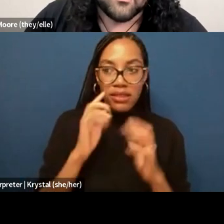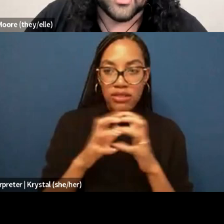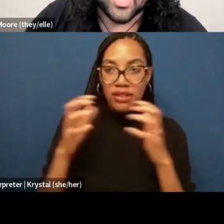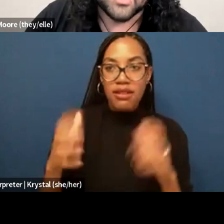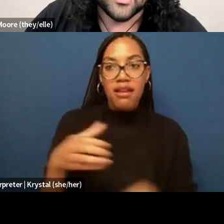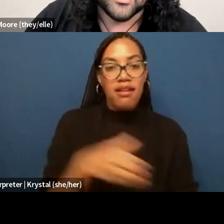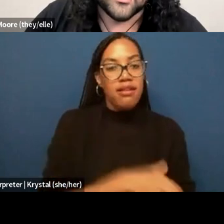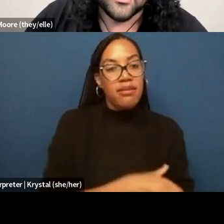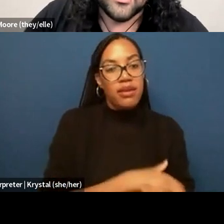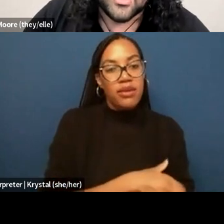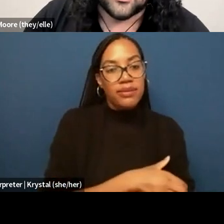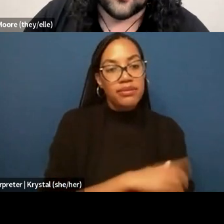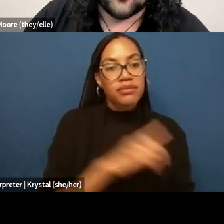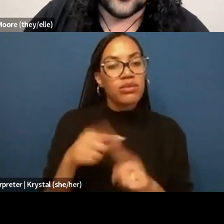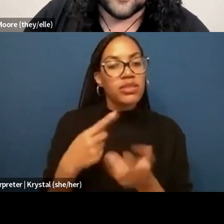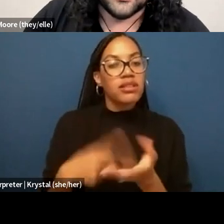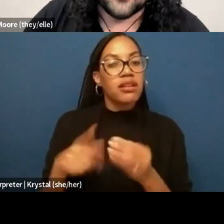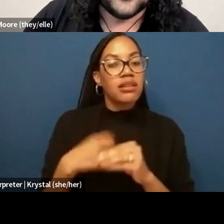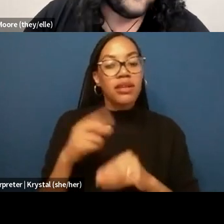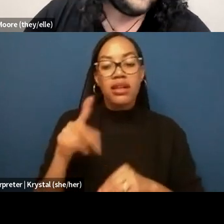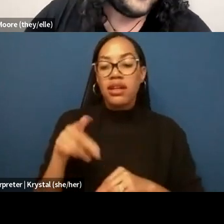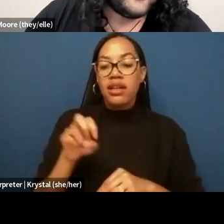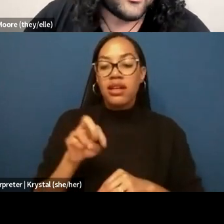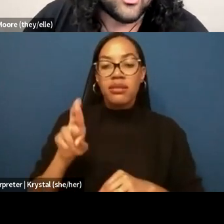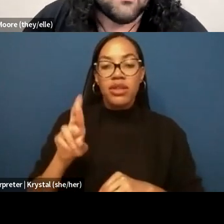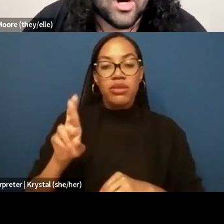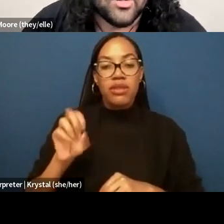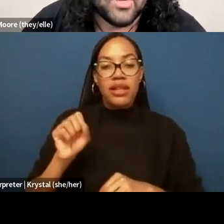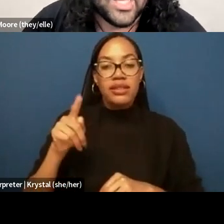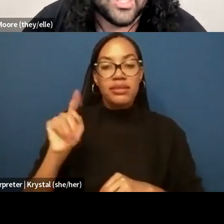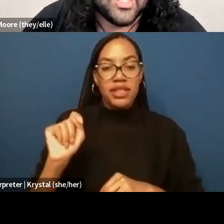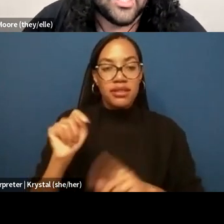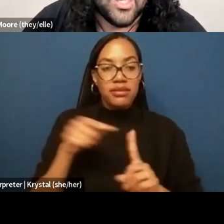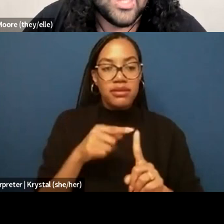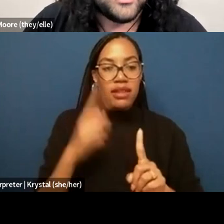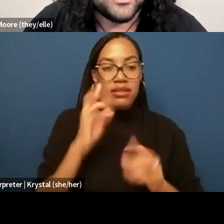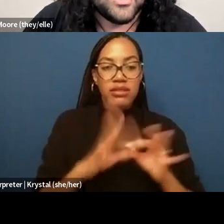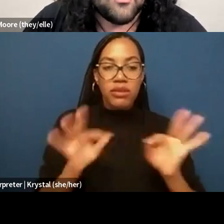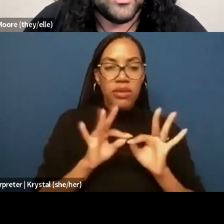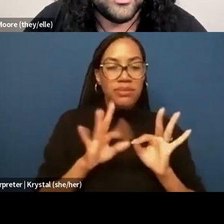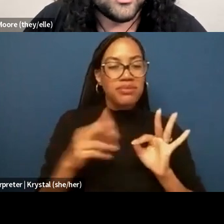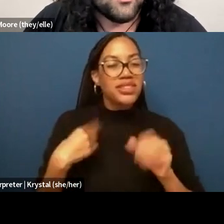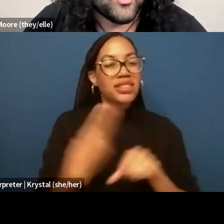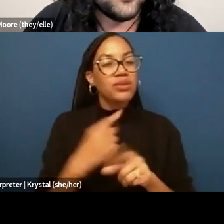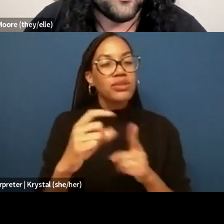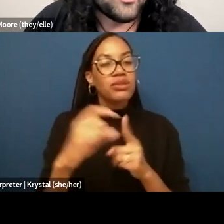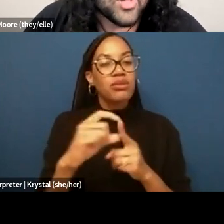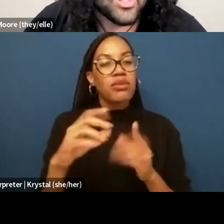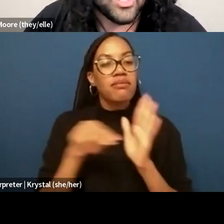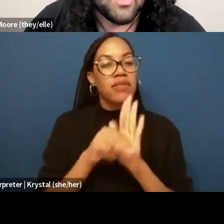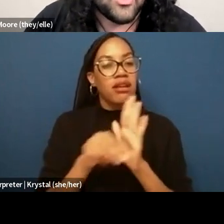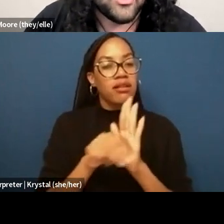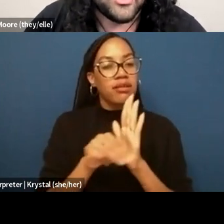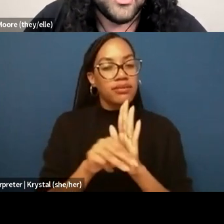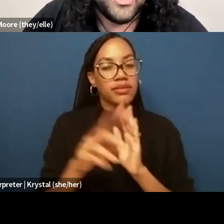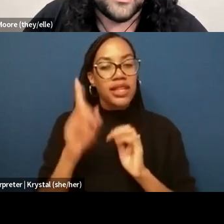model of peer respite and to what we're developing. And, you know, I use that term model, but I think it really does point to what we were